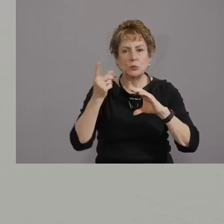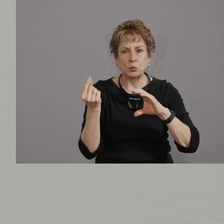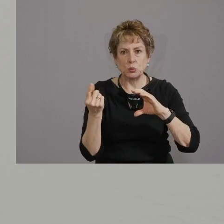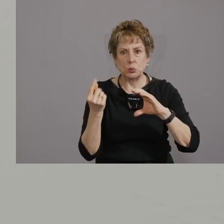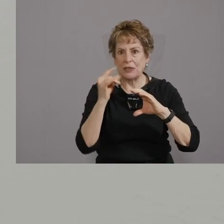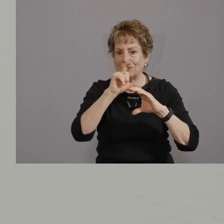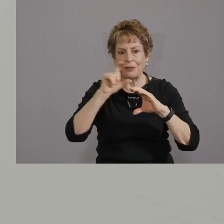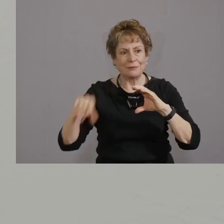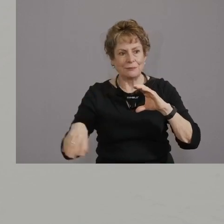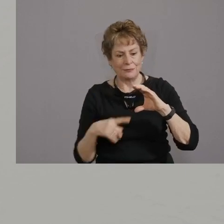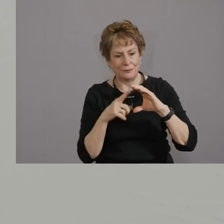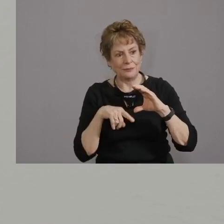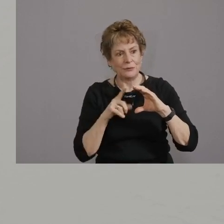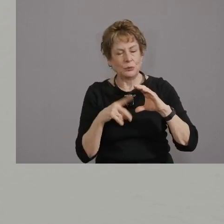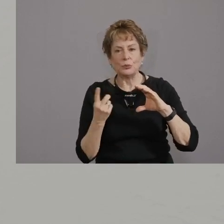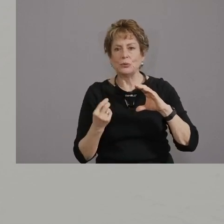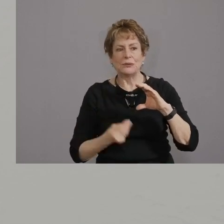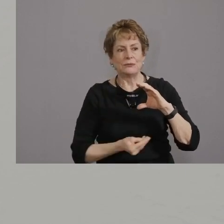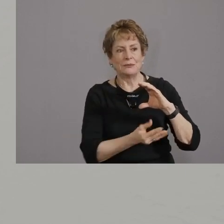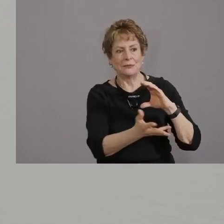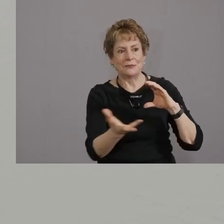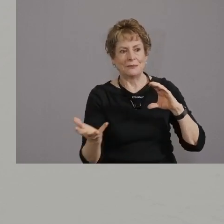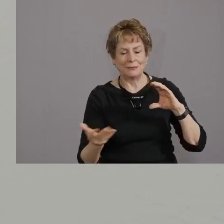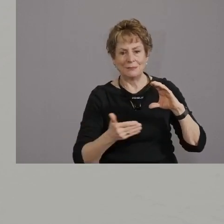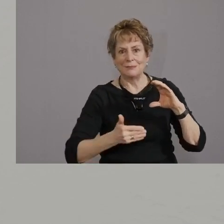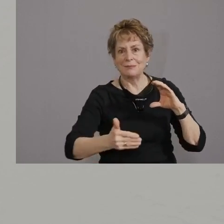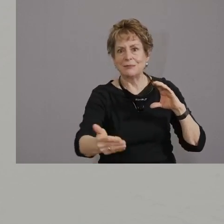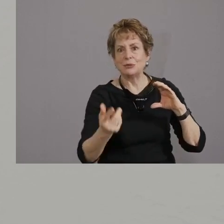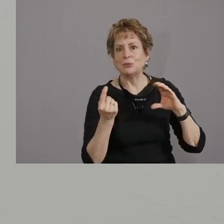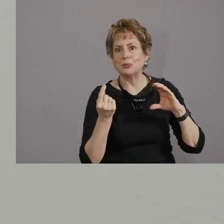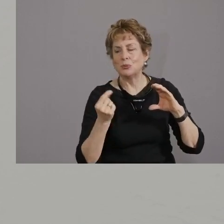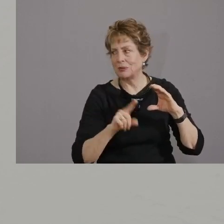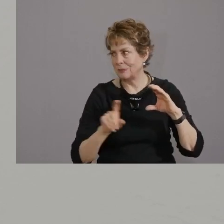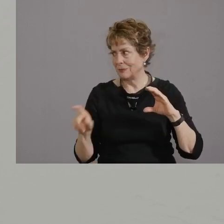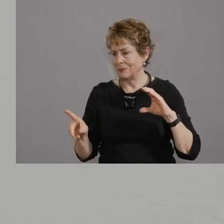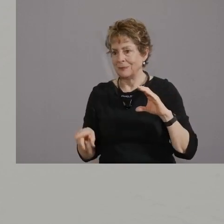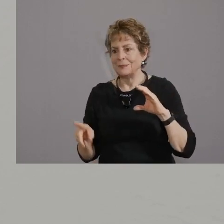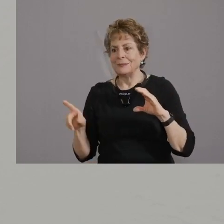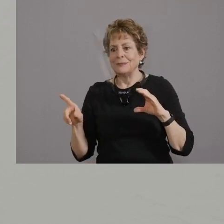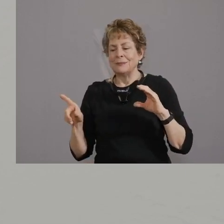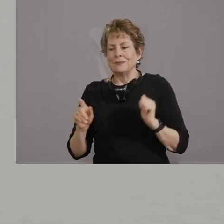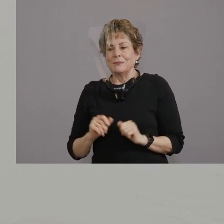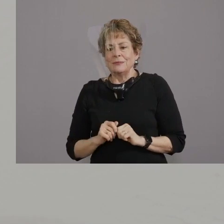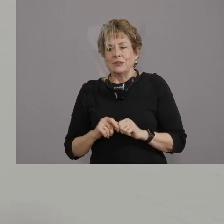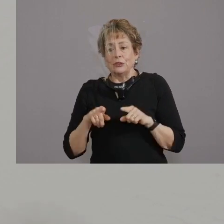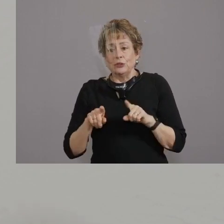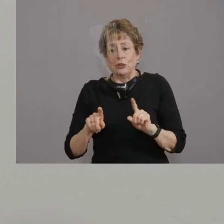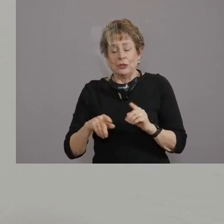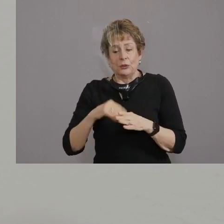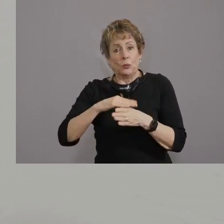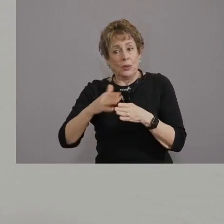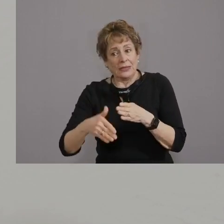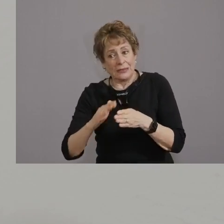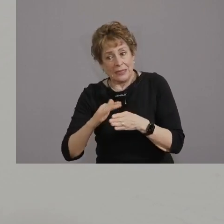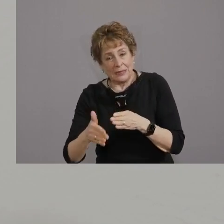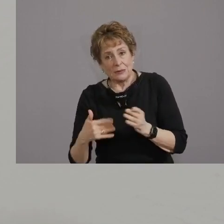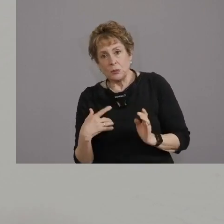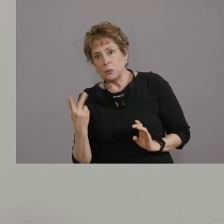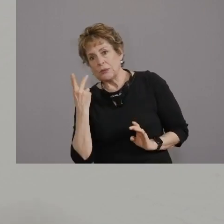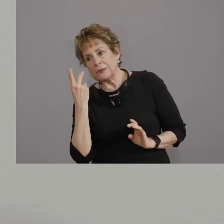looking at right now. We'll be working over the weekend to determine what that potential allocation could be. We will likely start